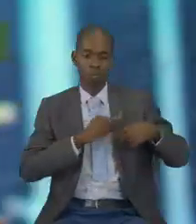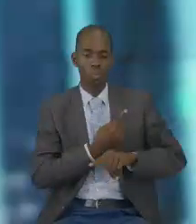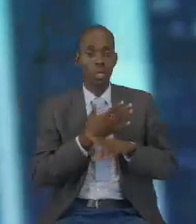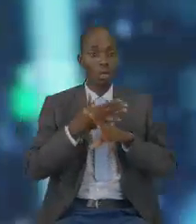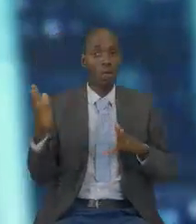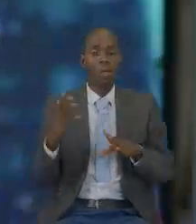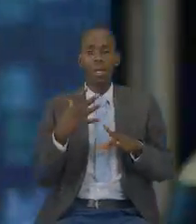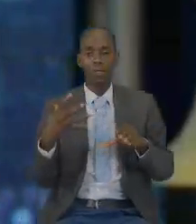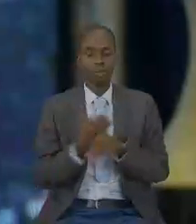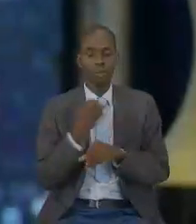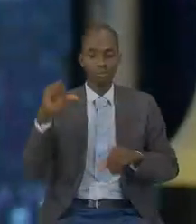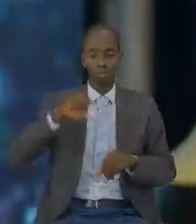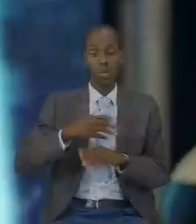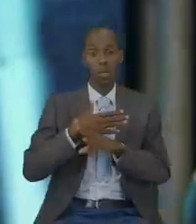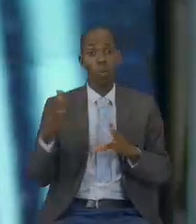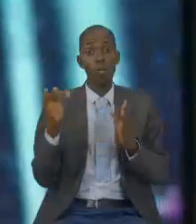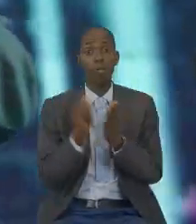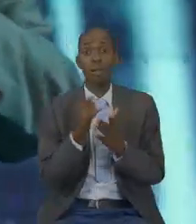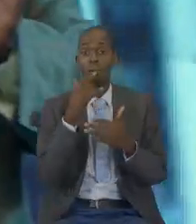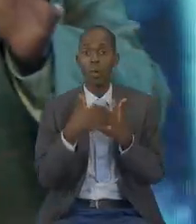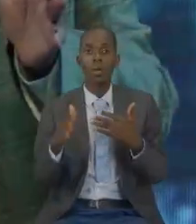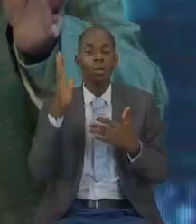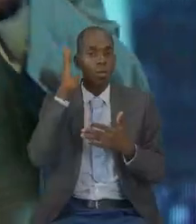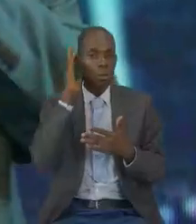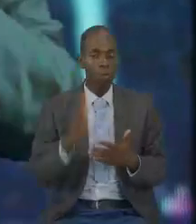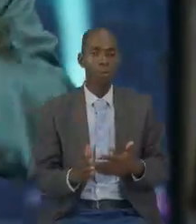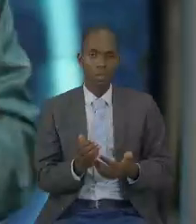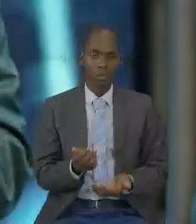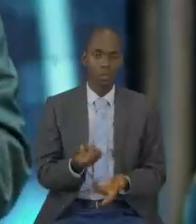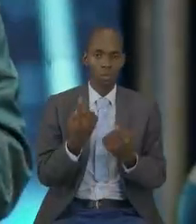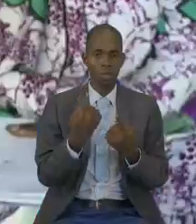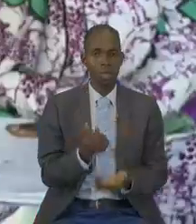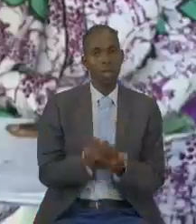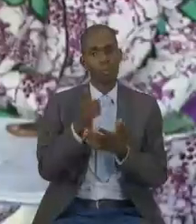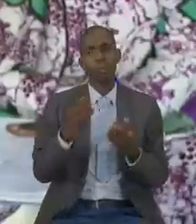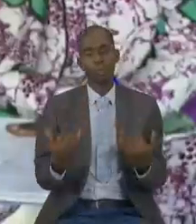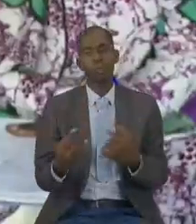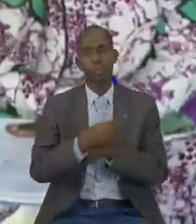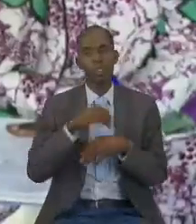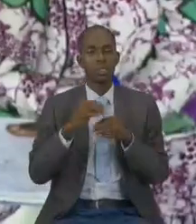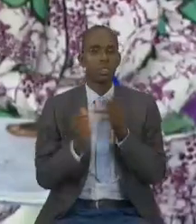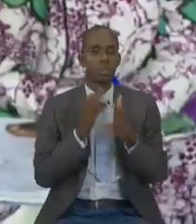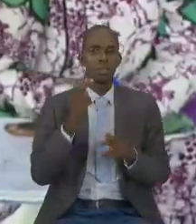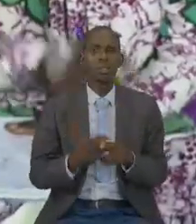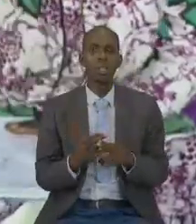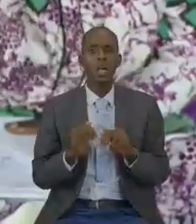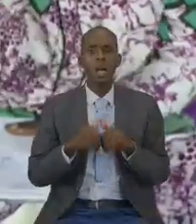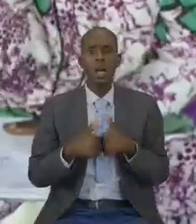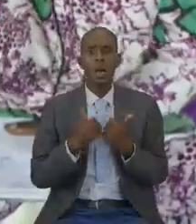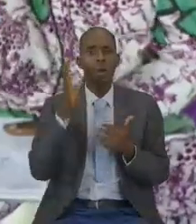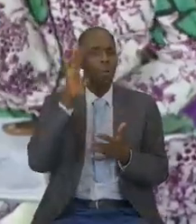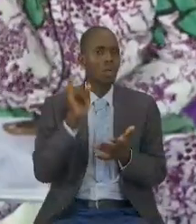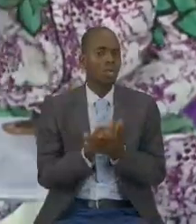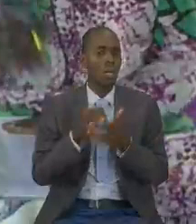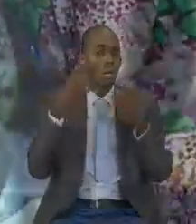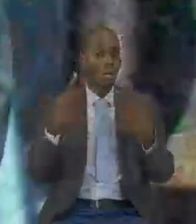condemnation away, that blood will avail for you today. Yeah. How does that happen?